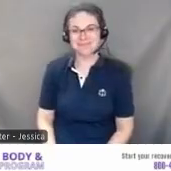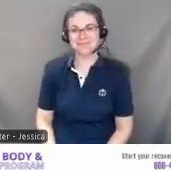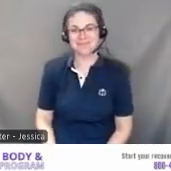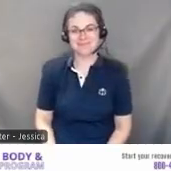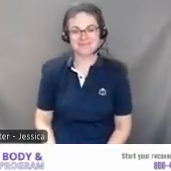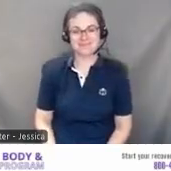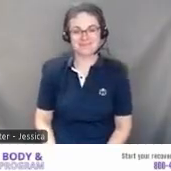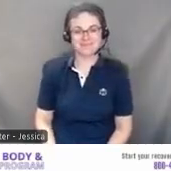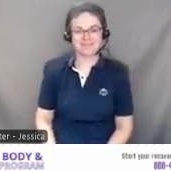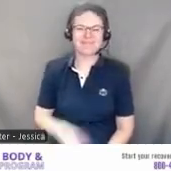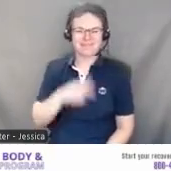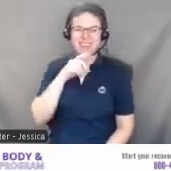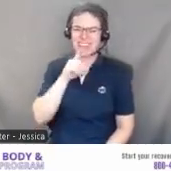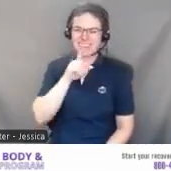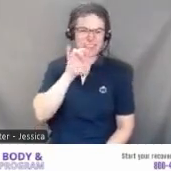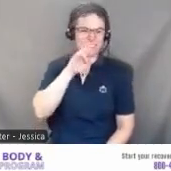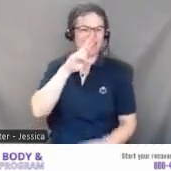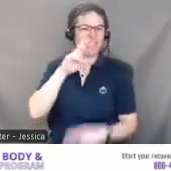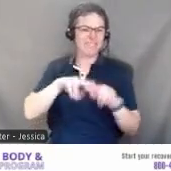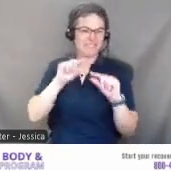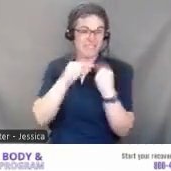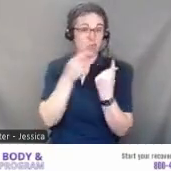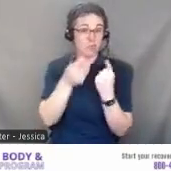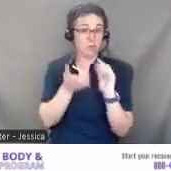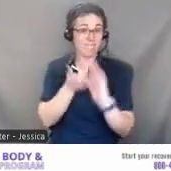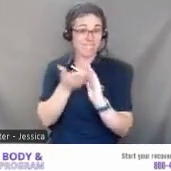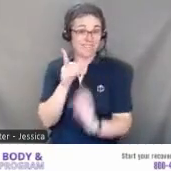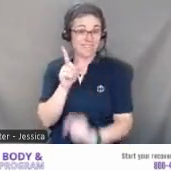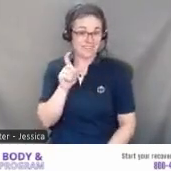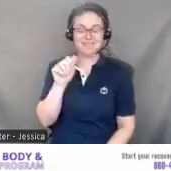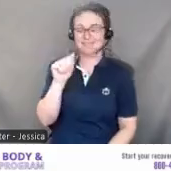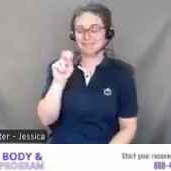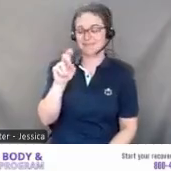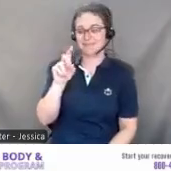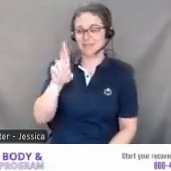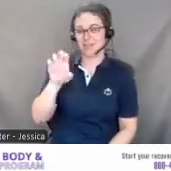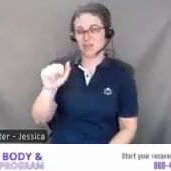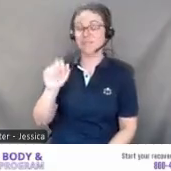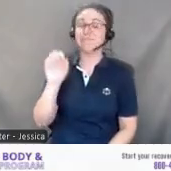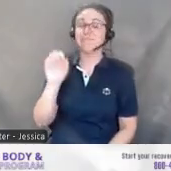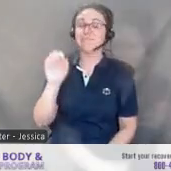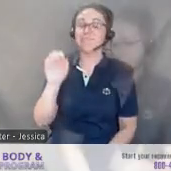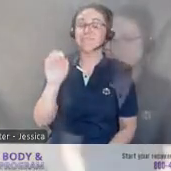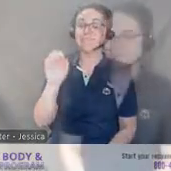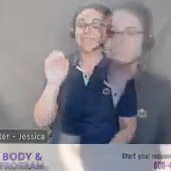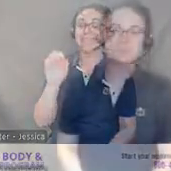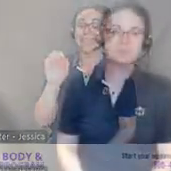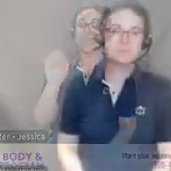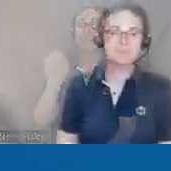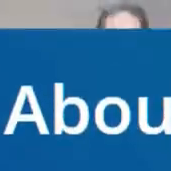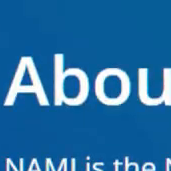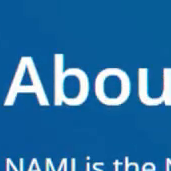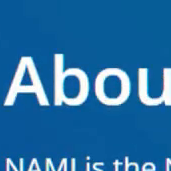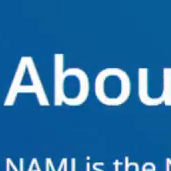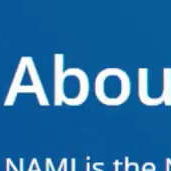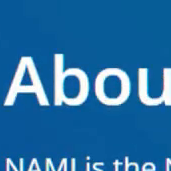I bet that's a fun group. You facilitate it, right? Yes. Yes. Thank you for that. Someone doesn't know what NAMI